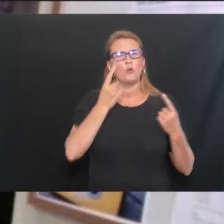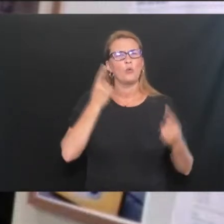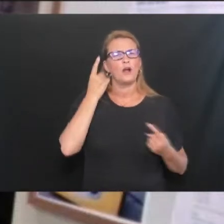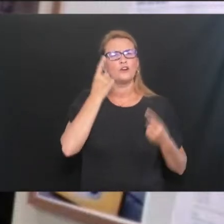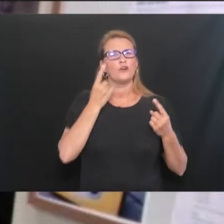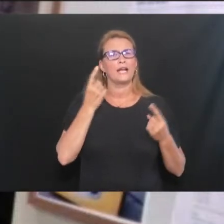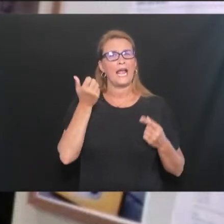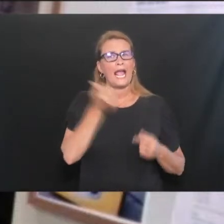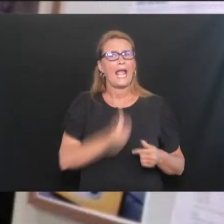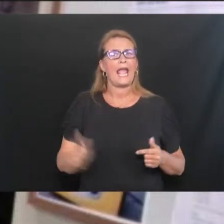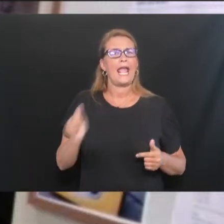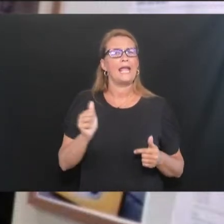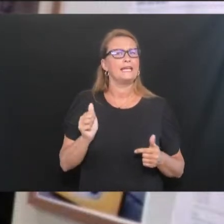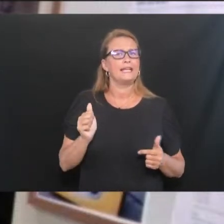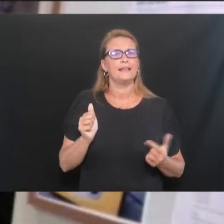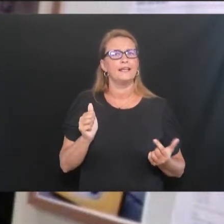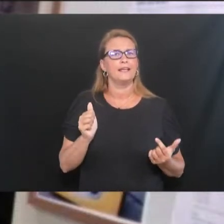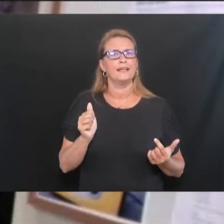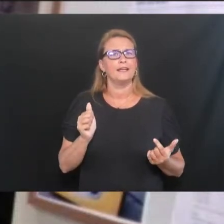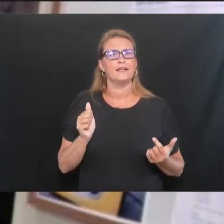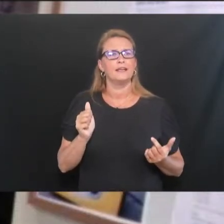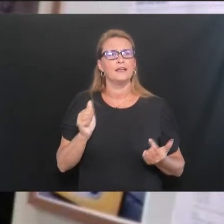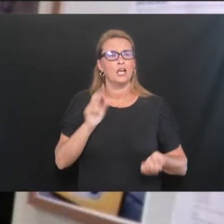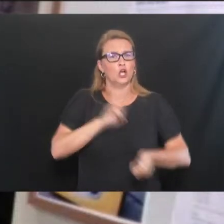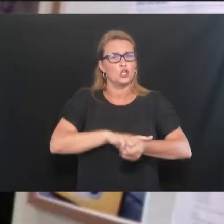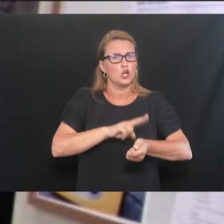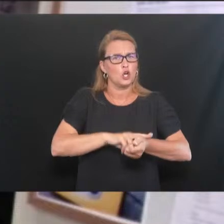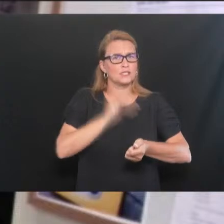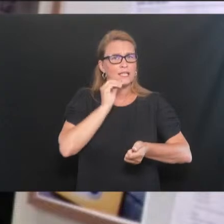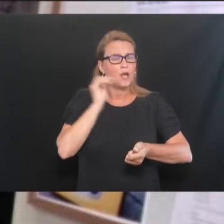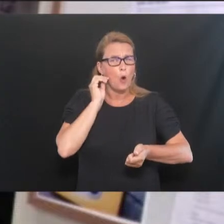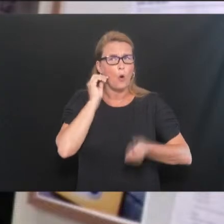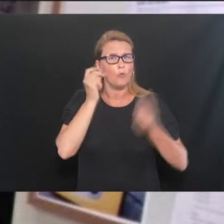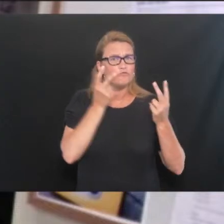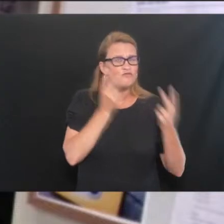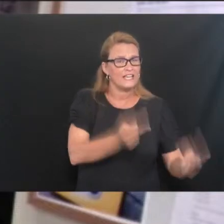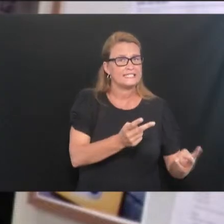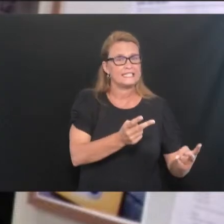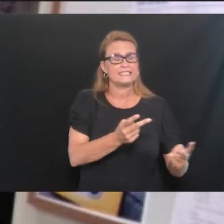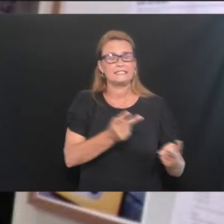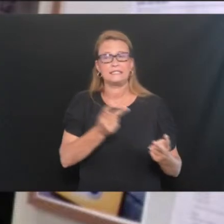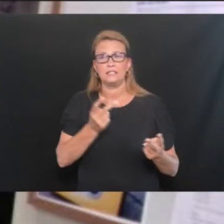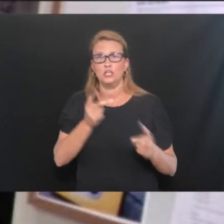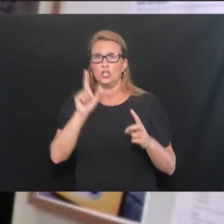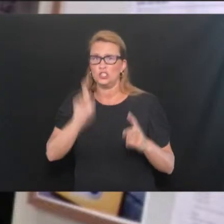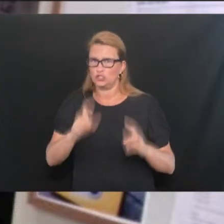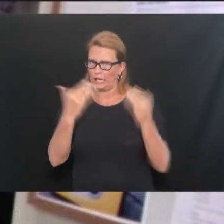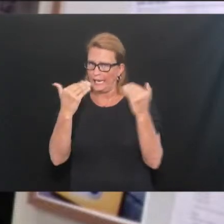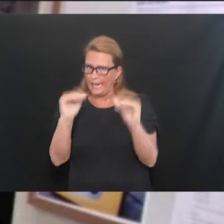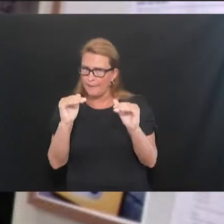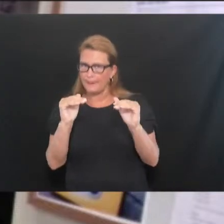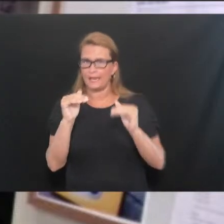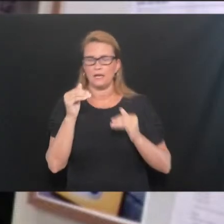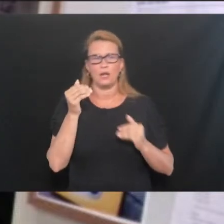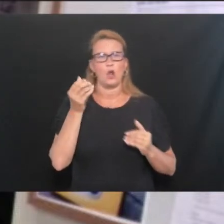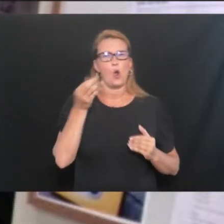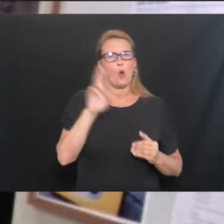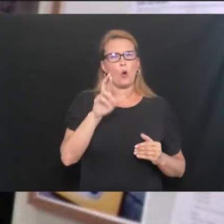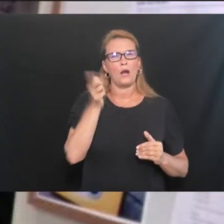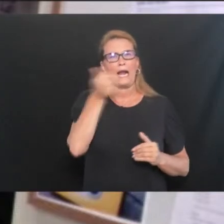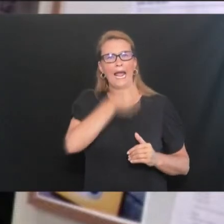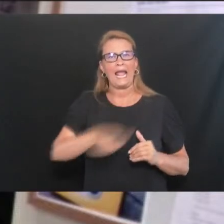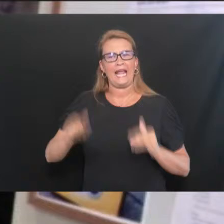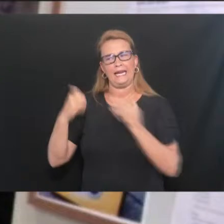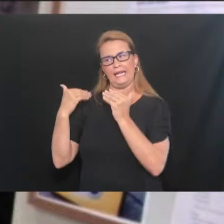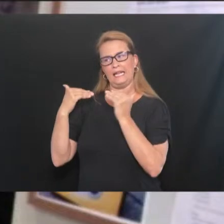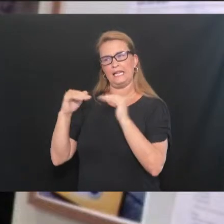any consideration of ending nursing home visits or curtailing visits to nursing homes, and or any restrictions to